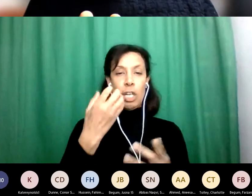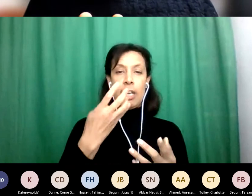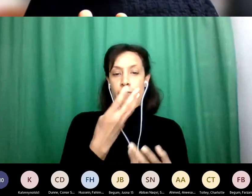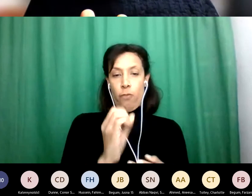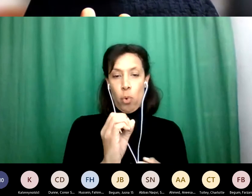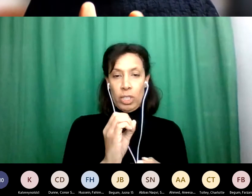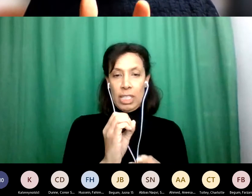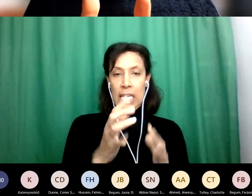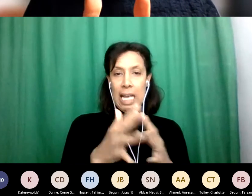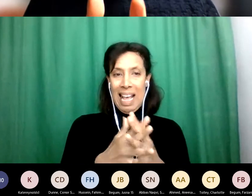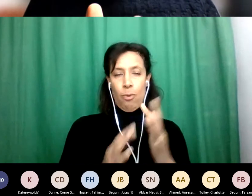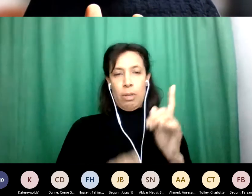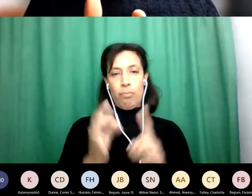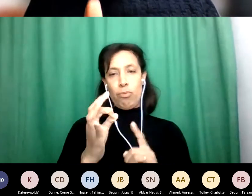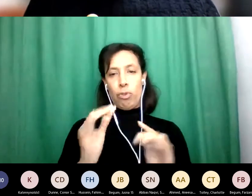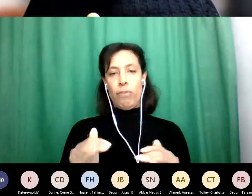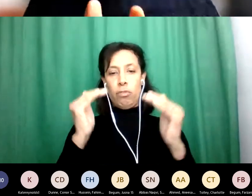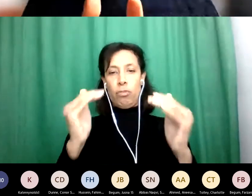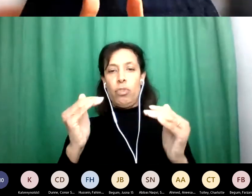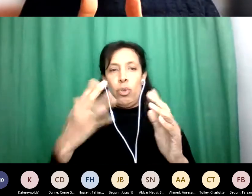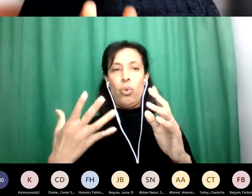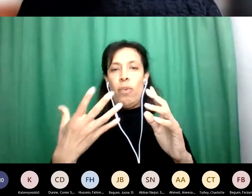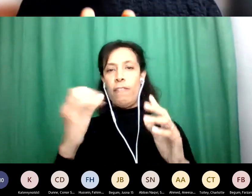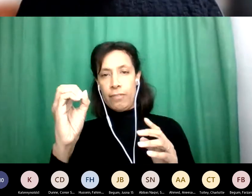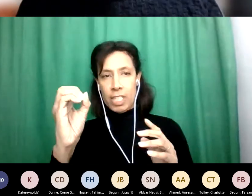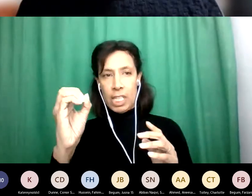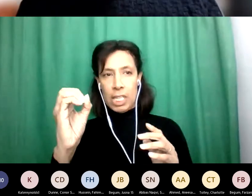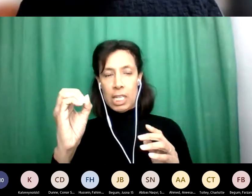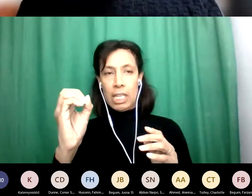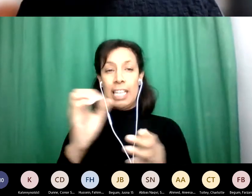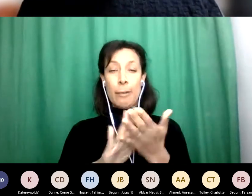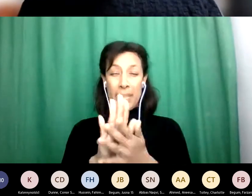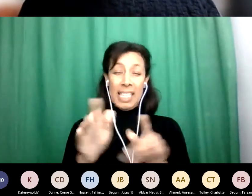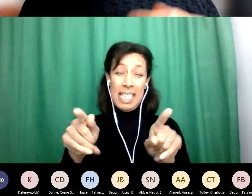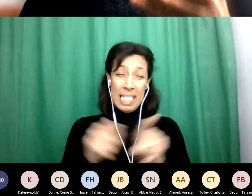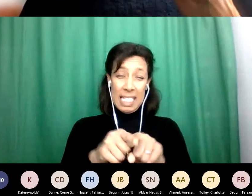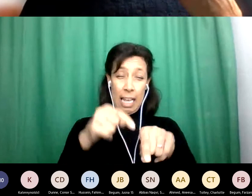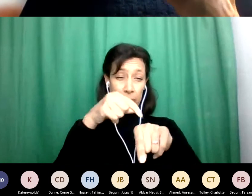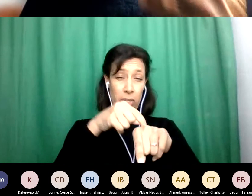interesting example of assessment being simultaneously